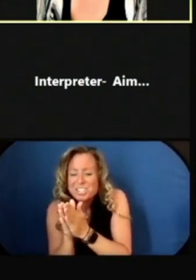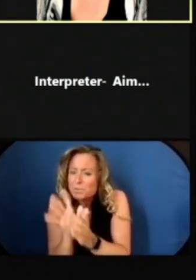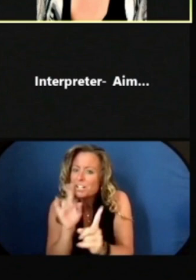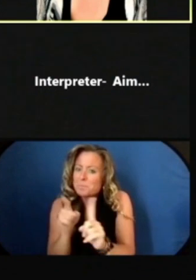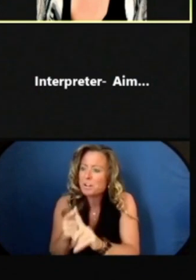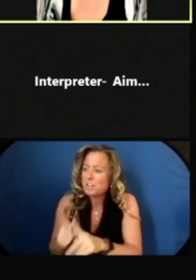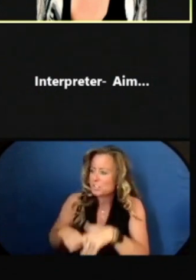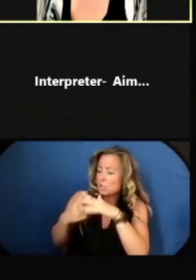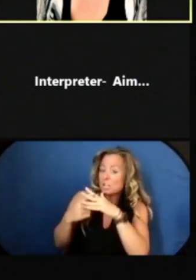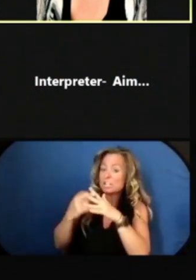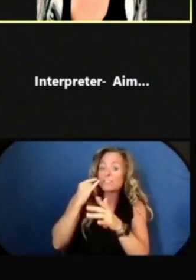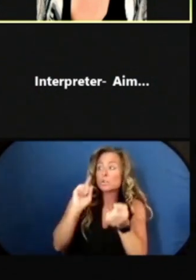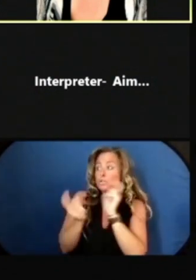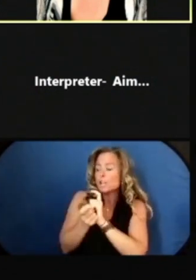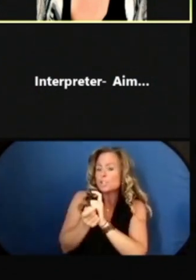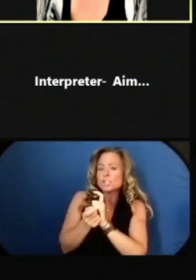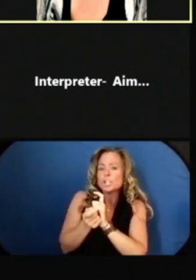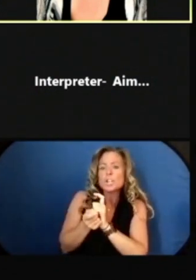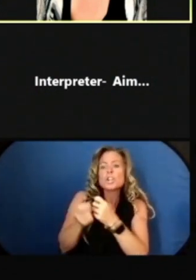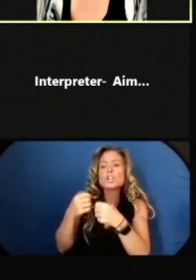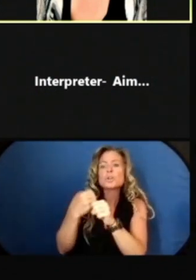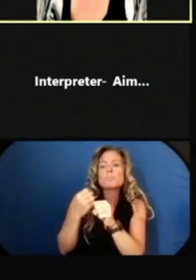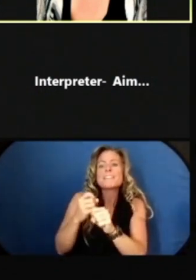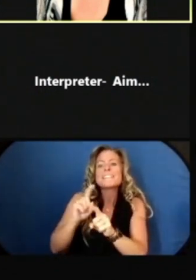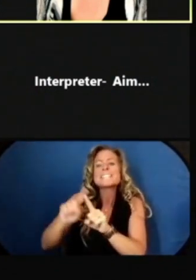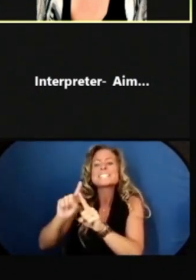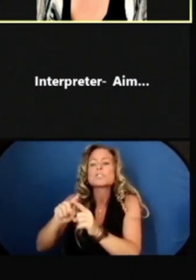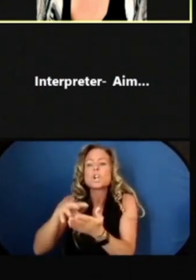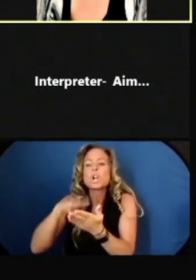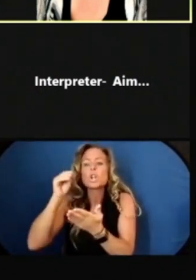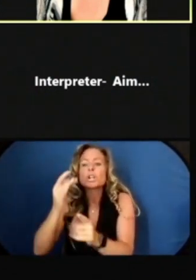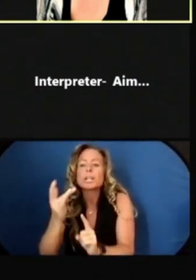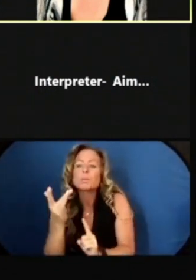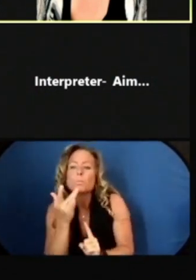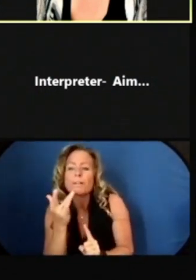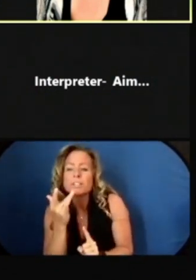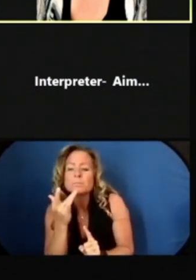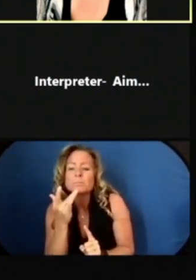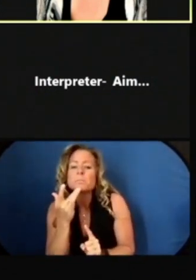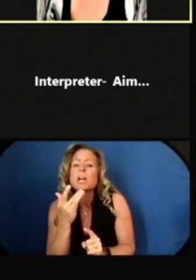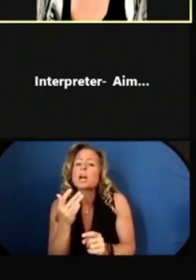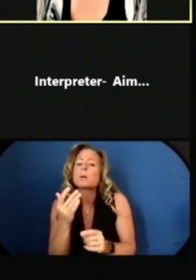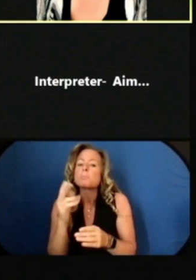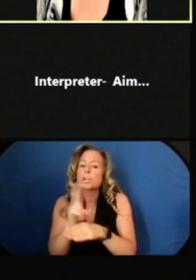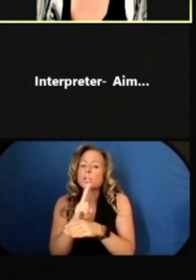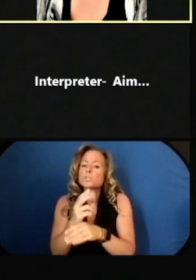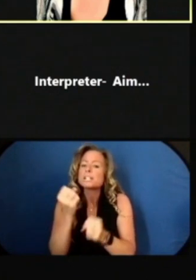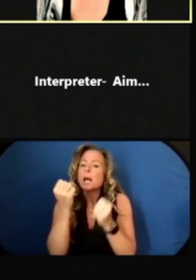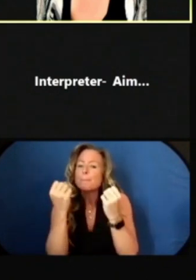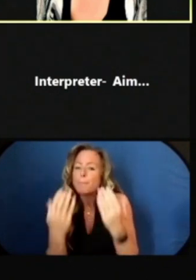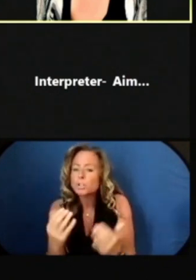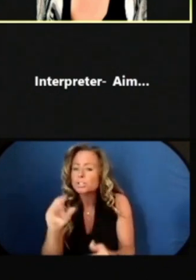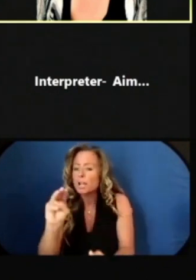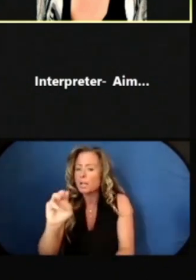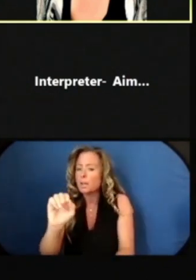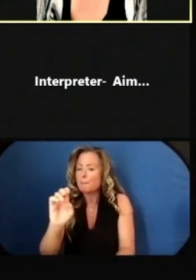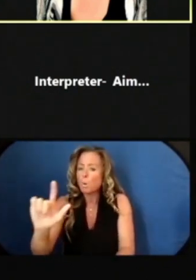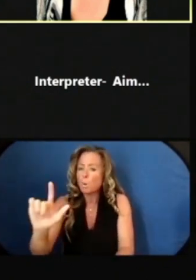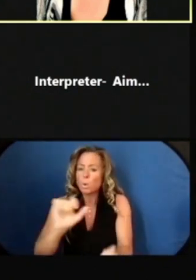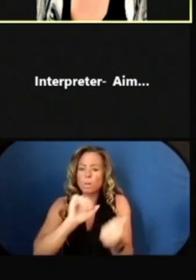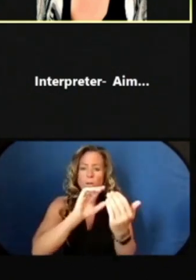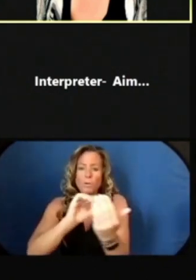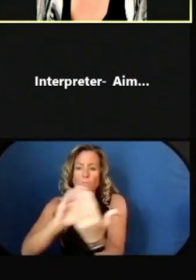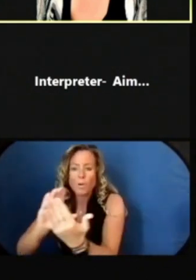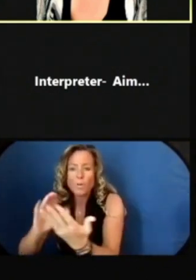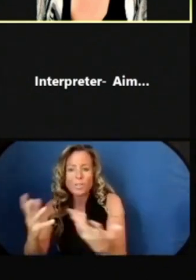you change it up, you're appealing to different learning preferences by using a multimodal approach. So ask yourself,